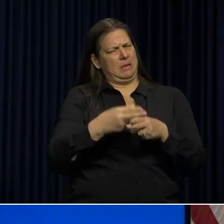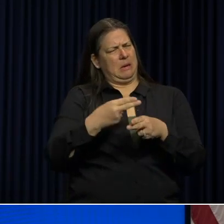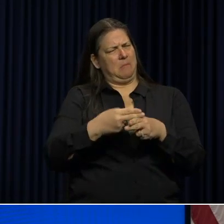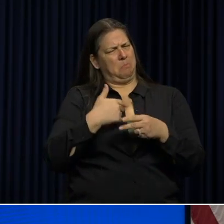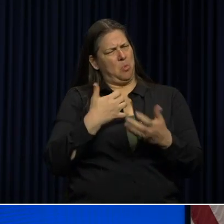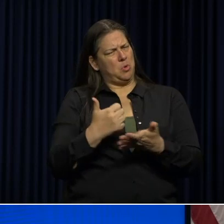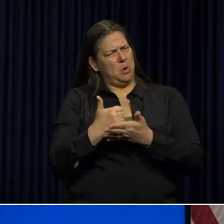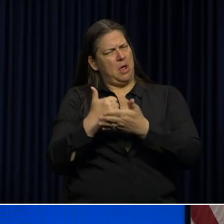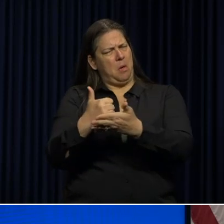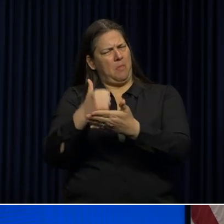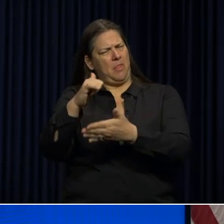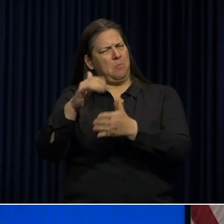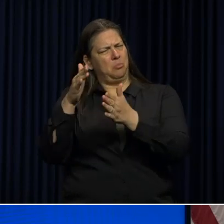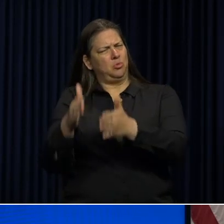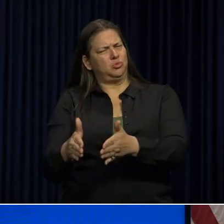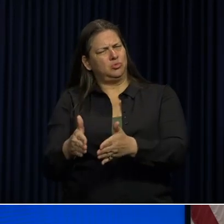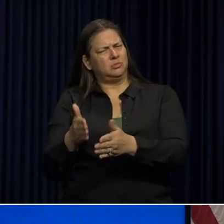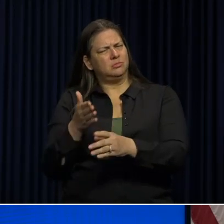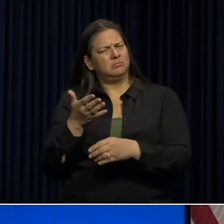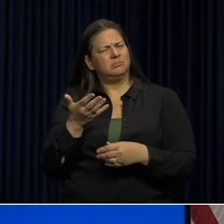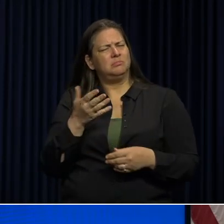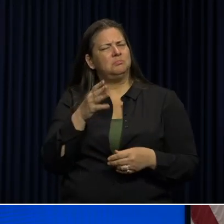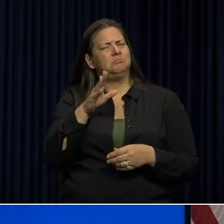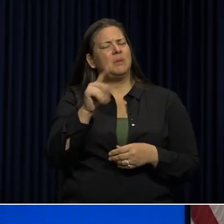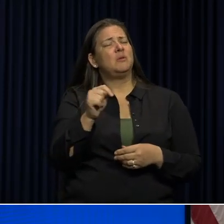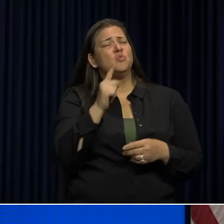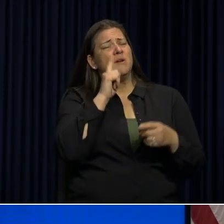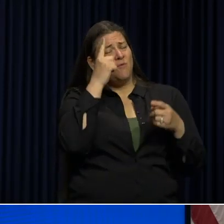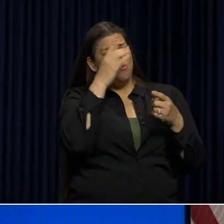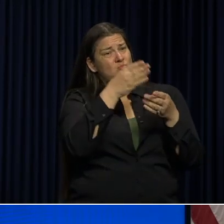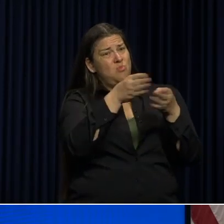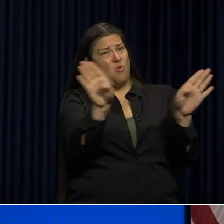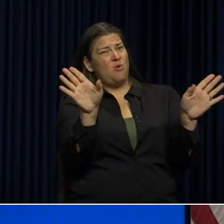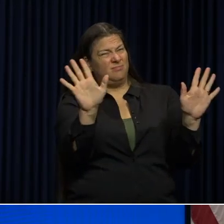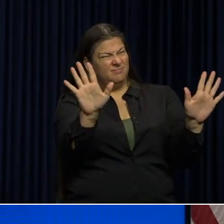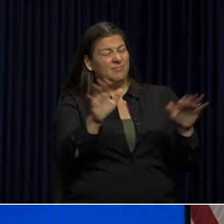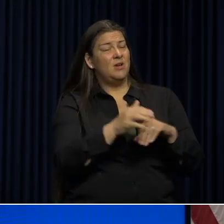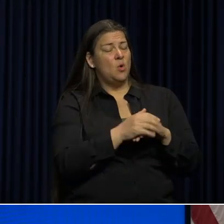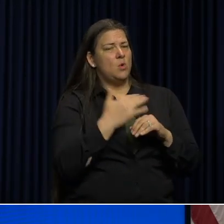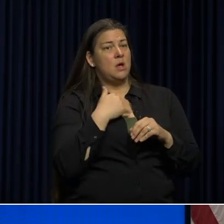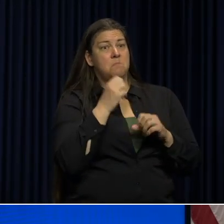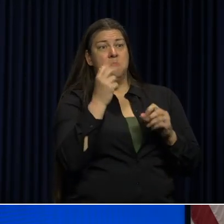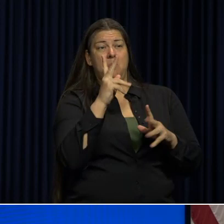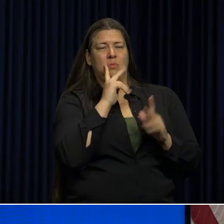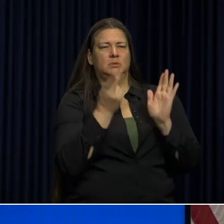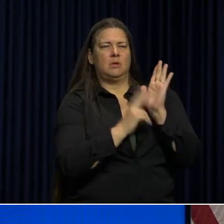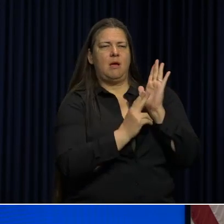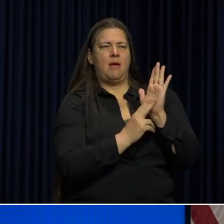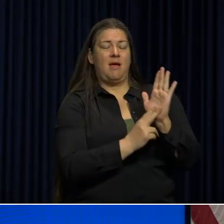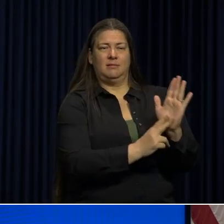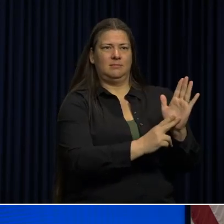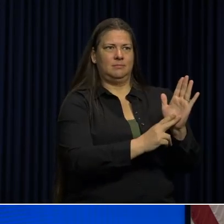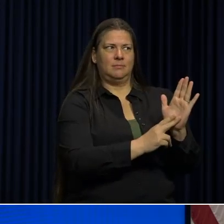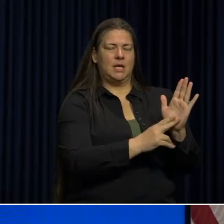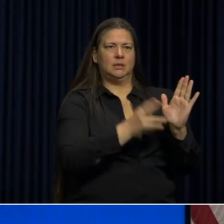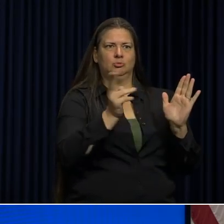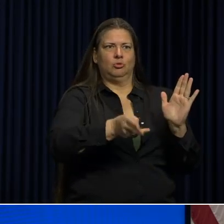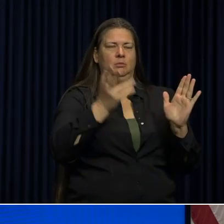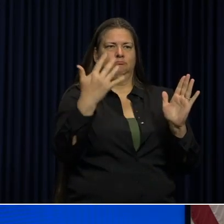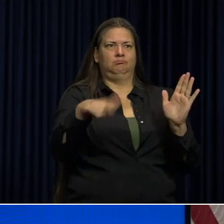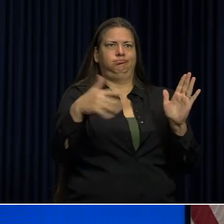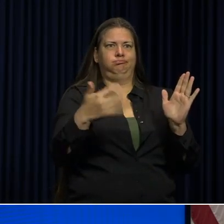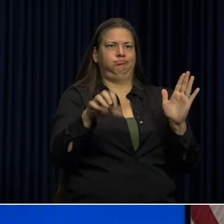help that individual directly. But more broadly, we're signing more people up every day than ever before. We're also